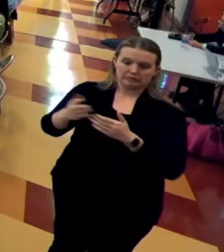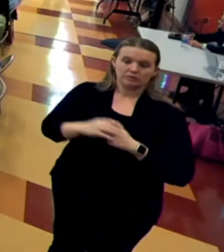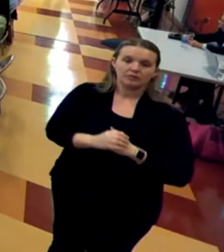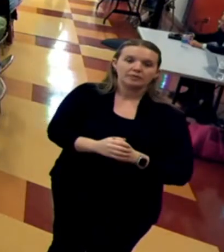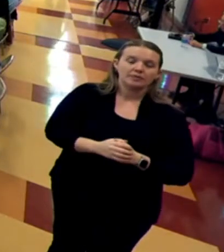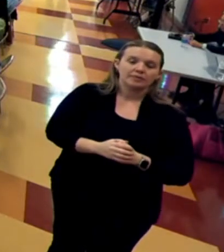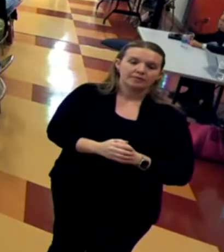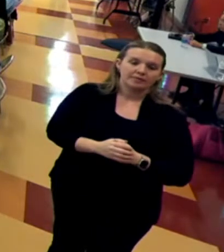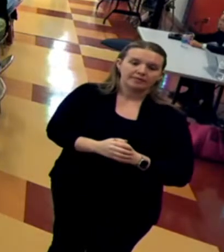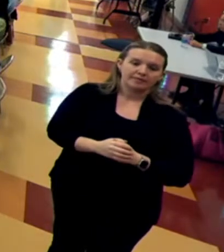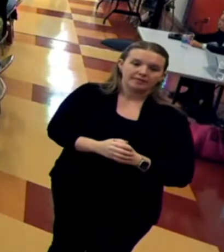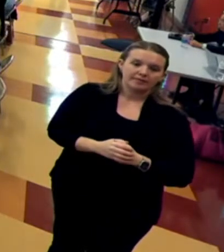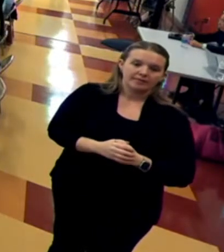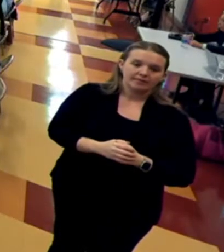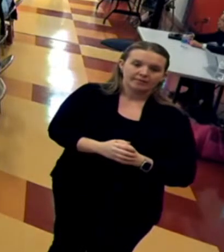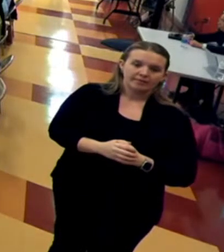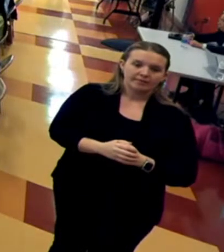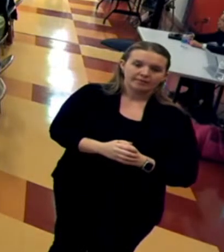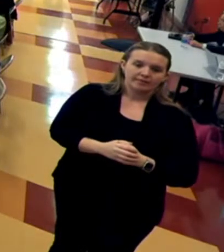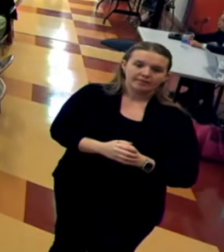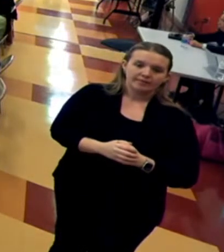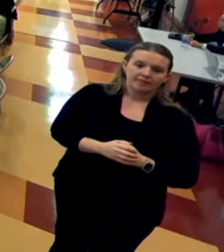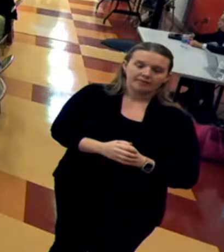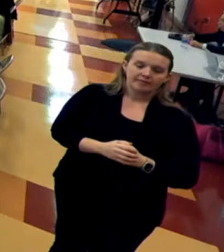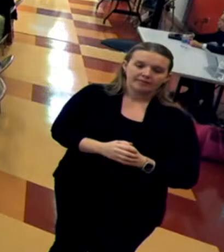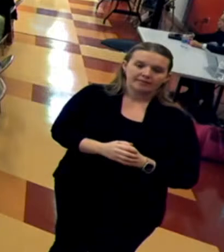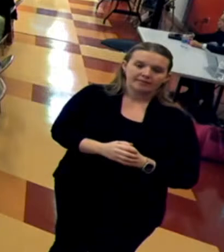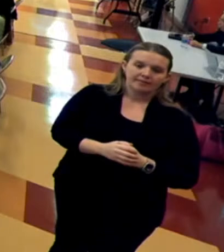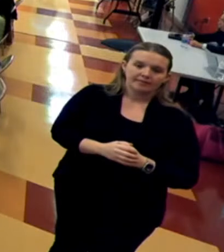to us. And